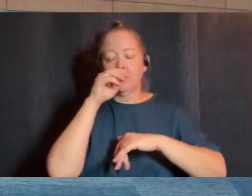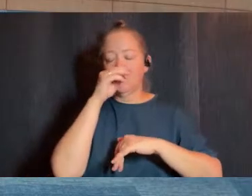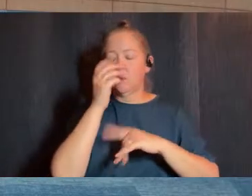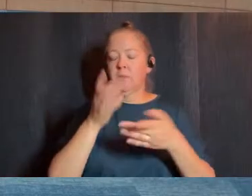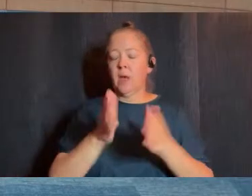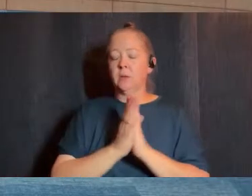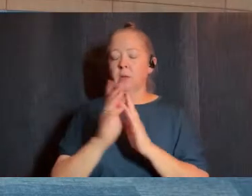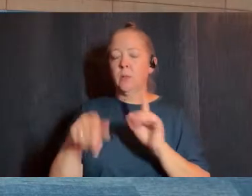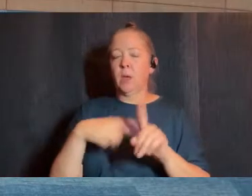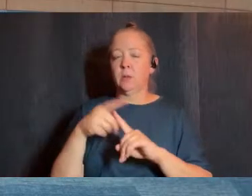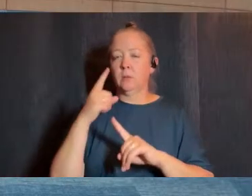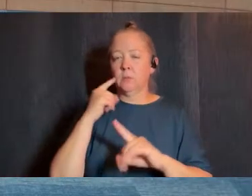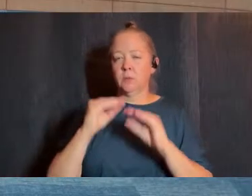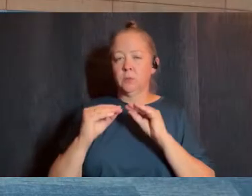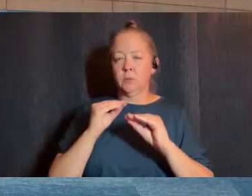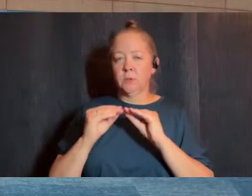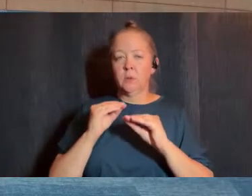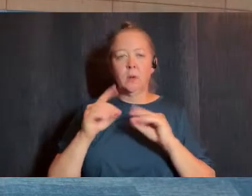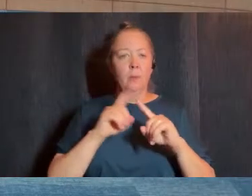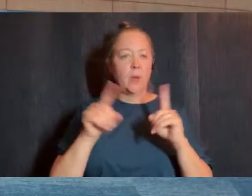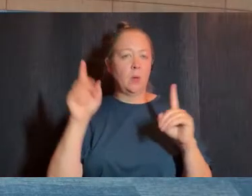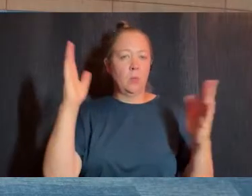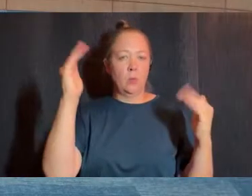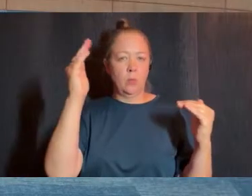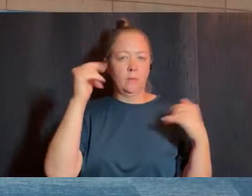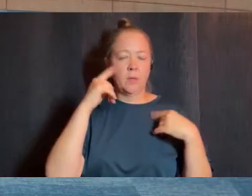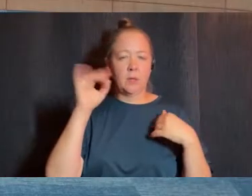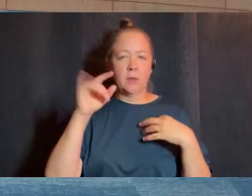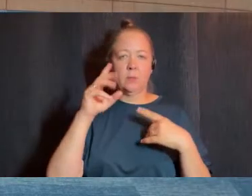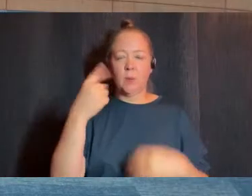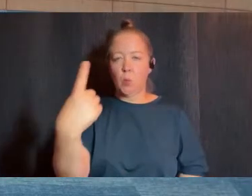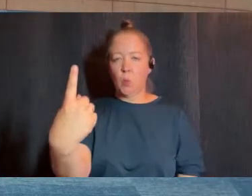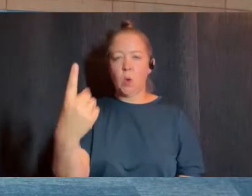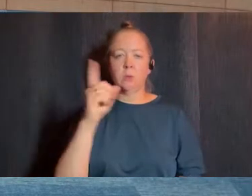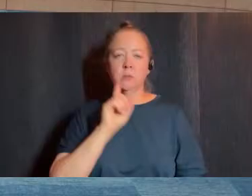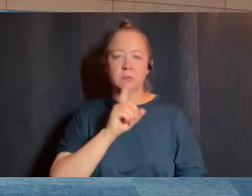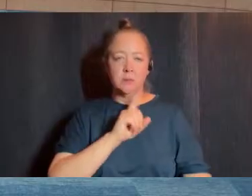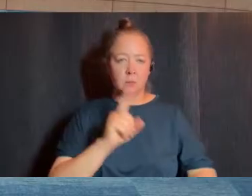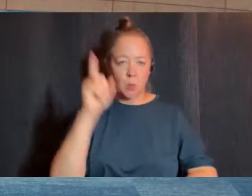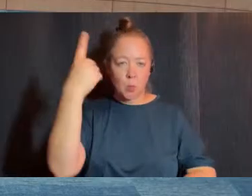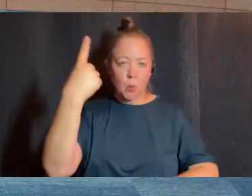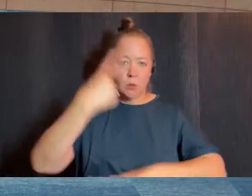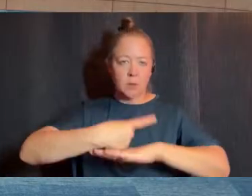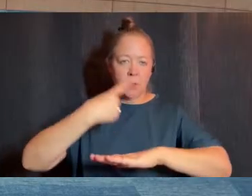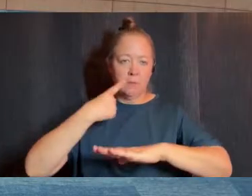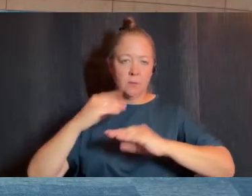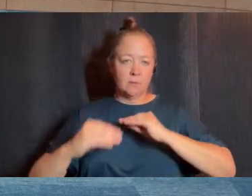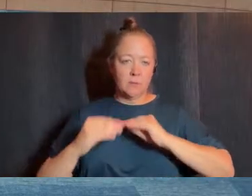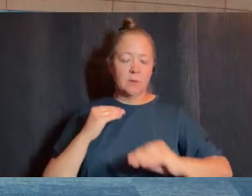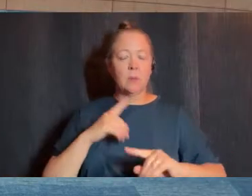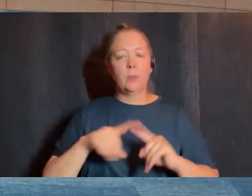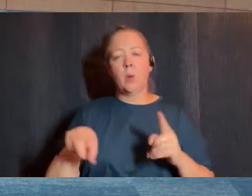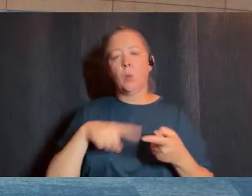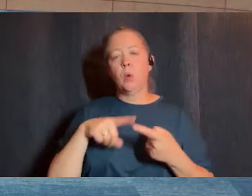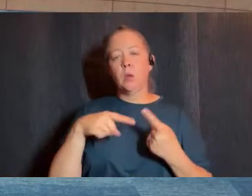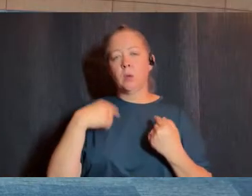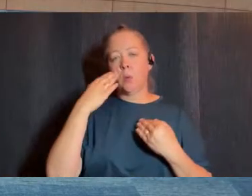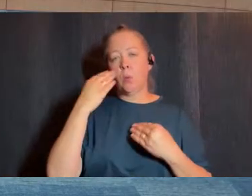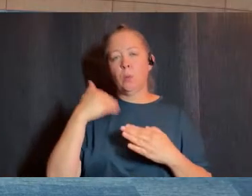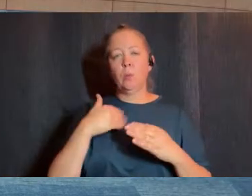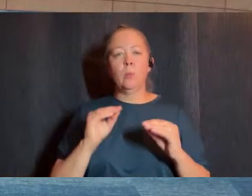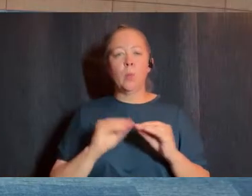hopefully that would be a single day repair would be the hope. But once I know more, we can come back to you on that. Okay, thank